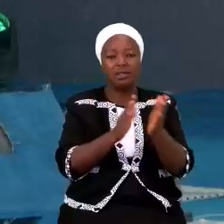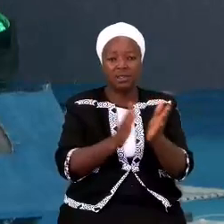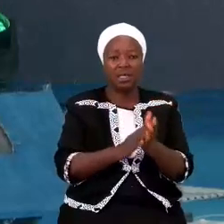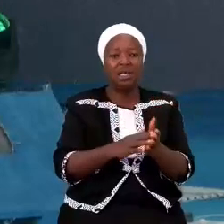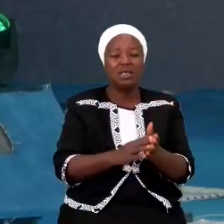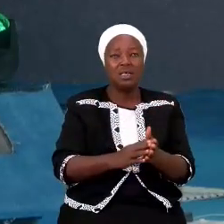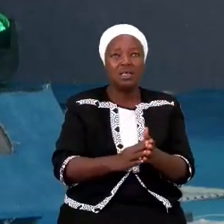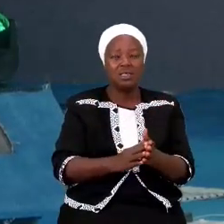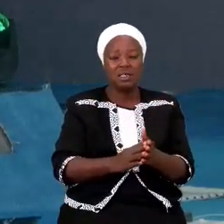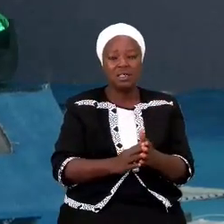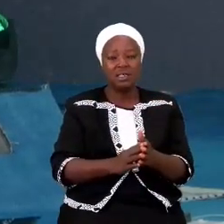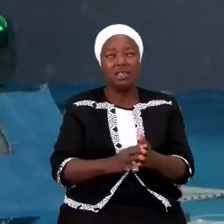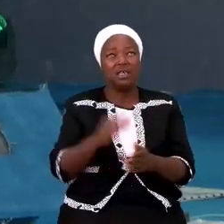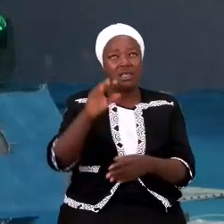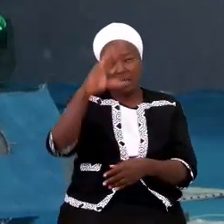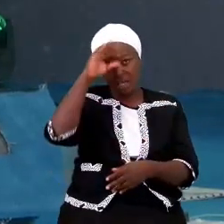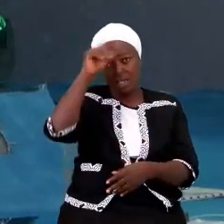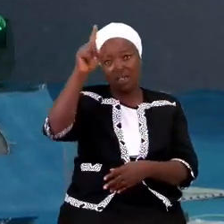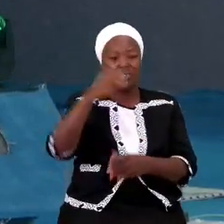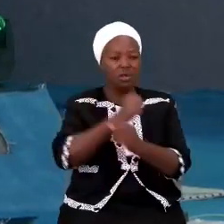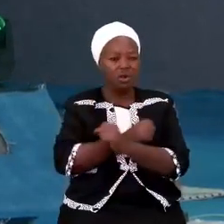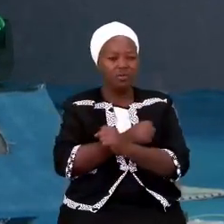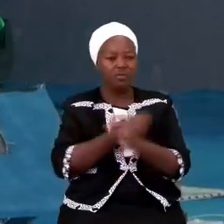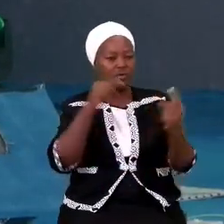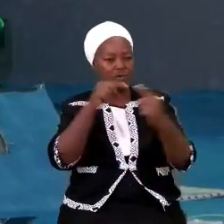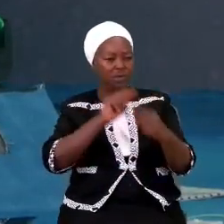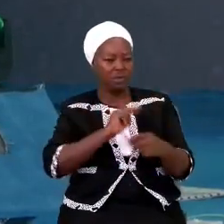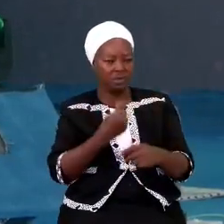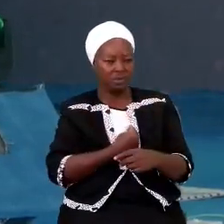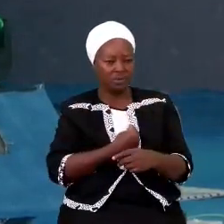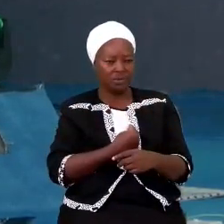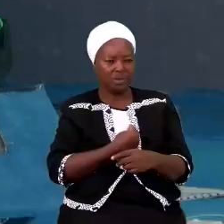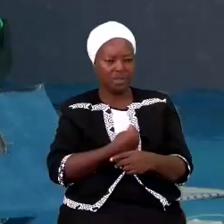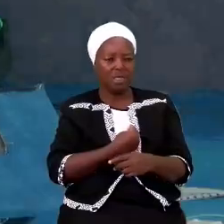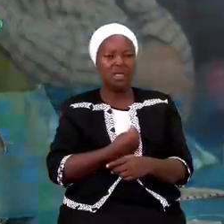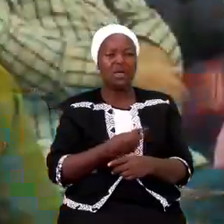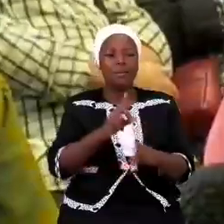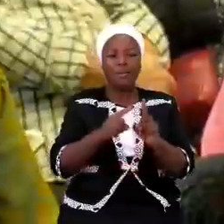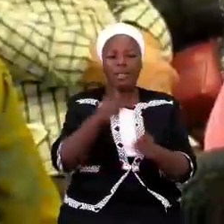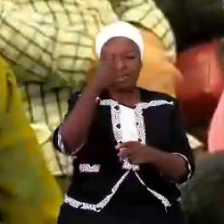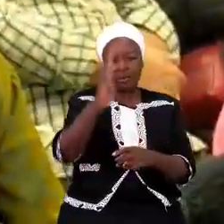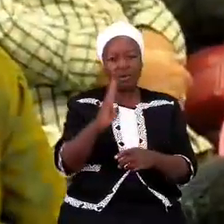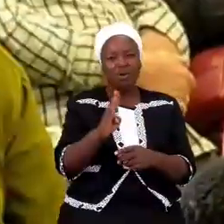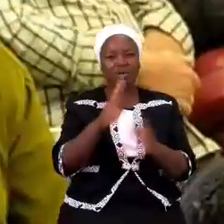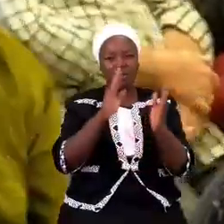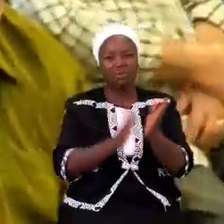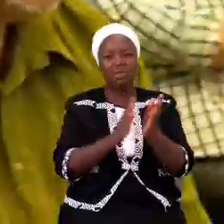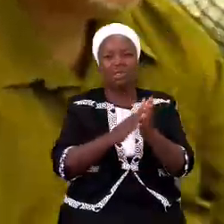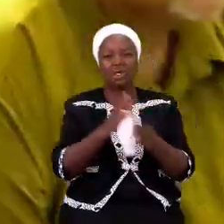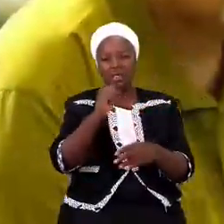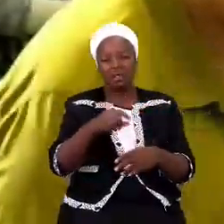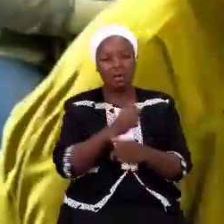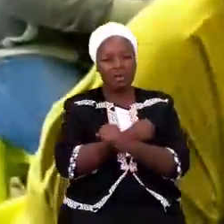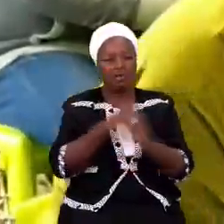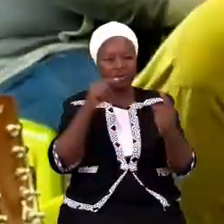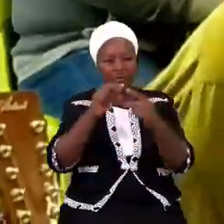love toward us, in that while we were yet sinners, Christ died for